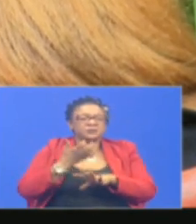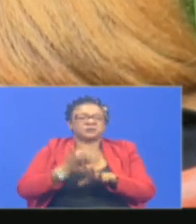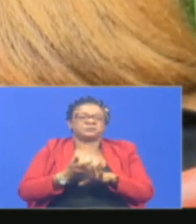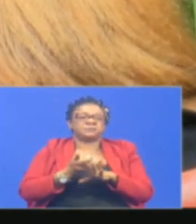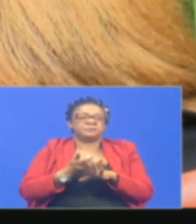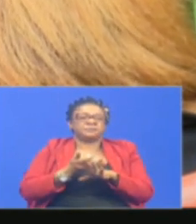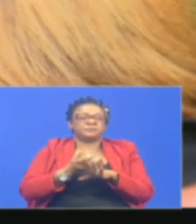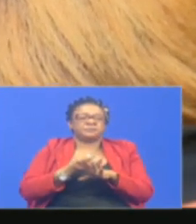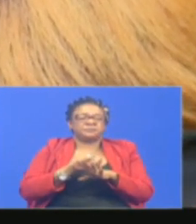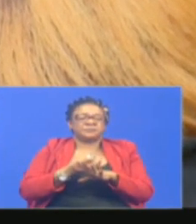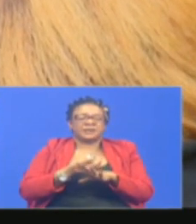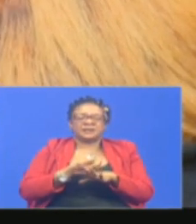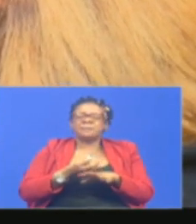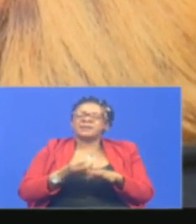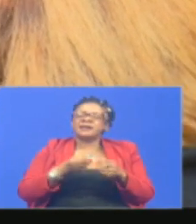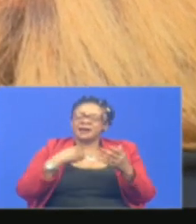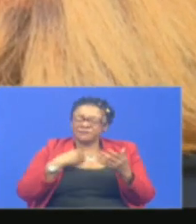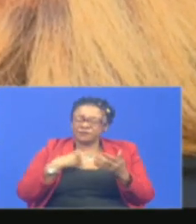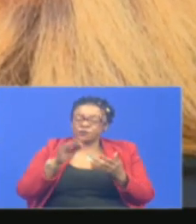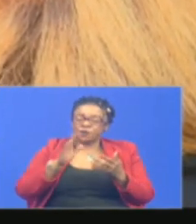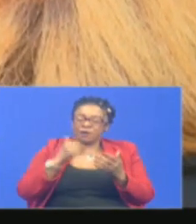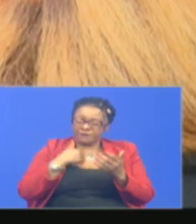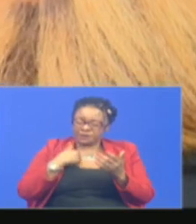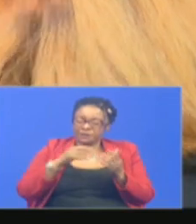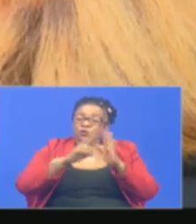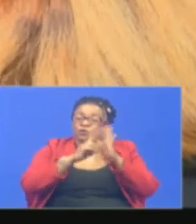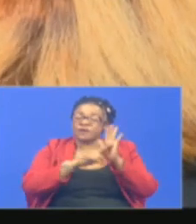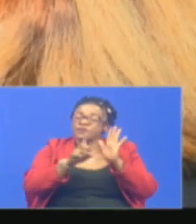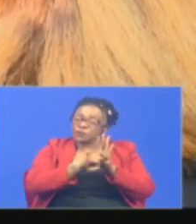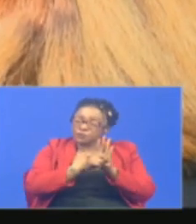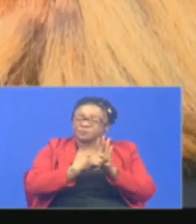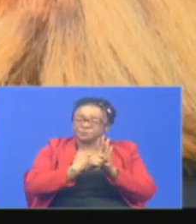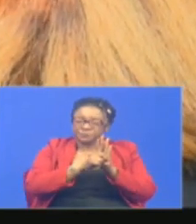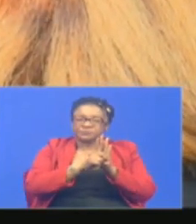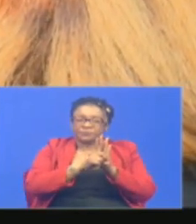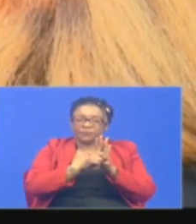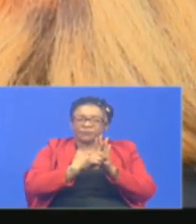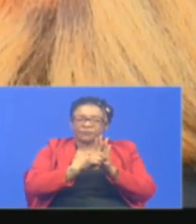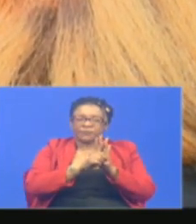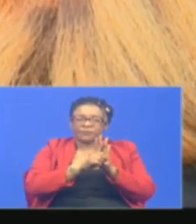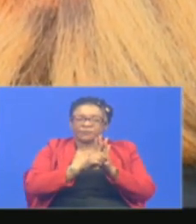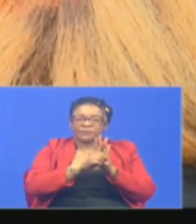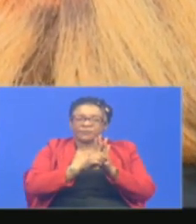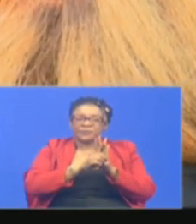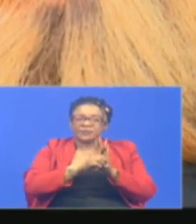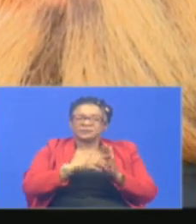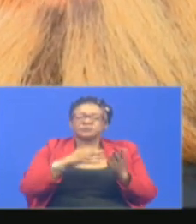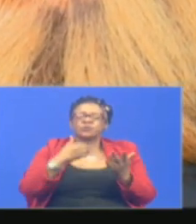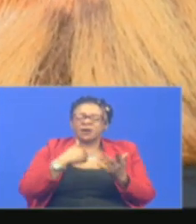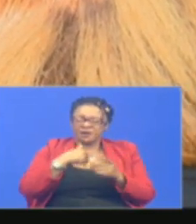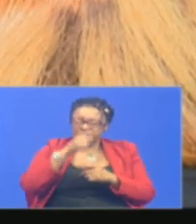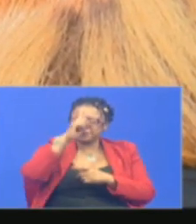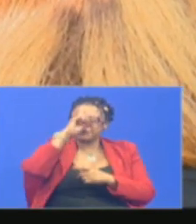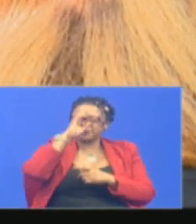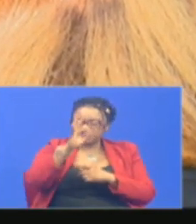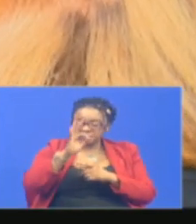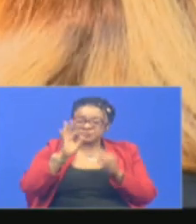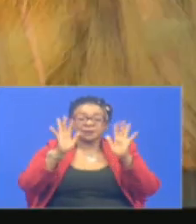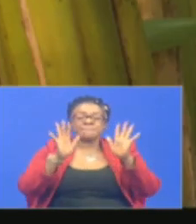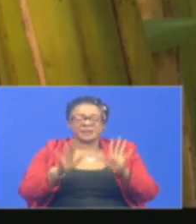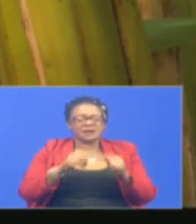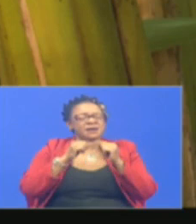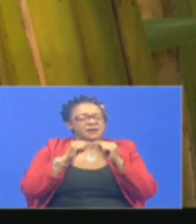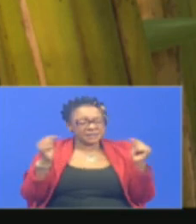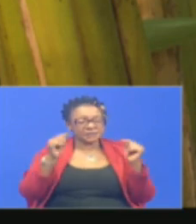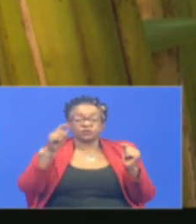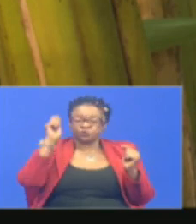being hounded for upholding the rule of law. For upholding the rule of law. There's a serious campaign against the judiciary.